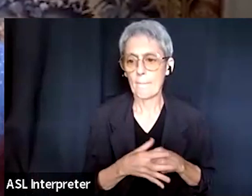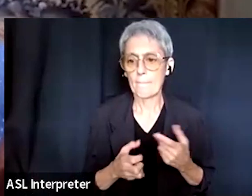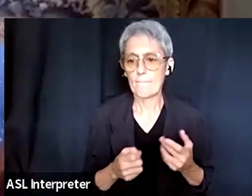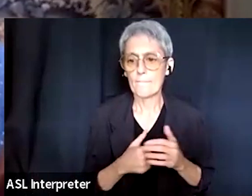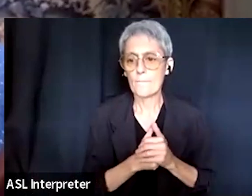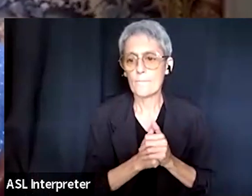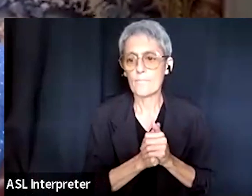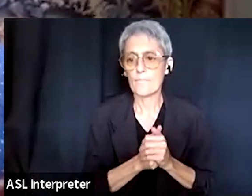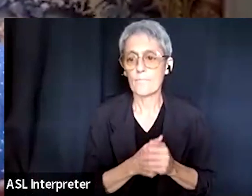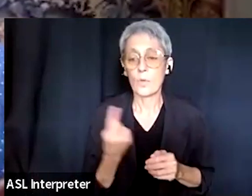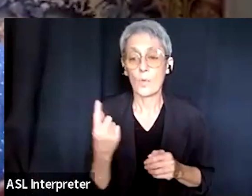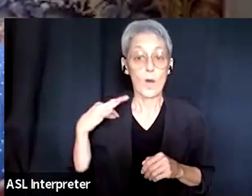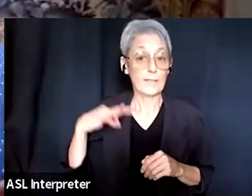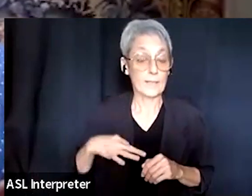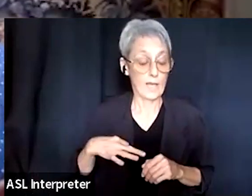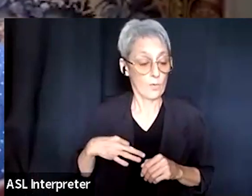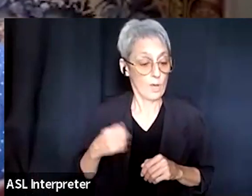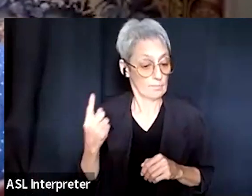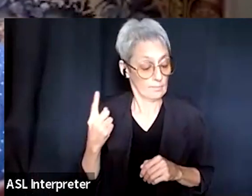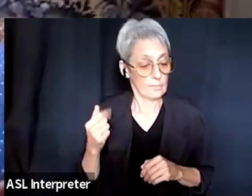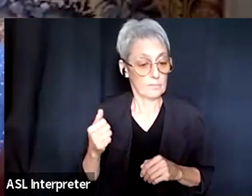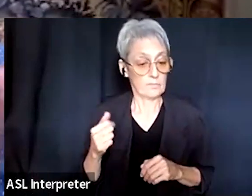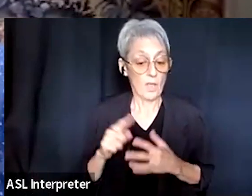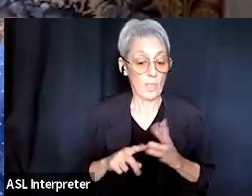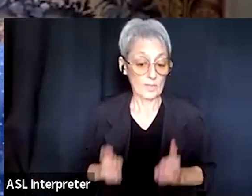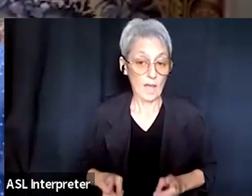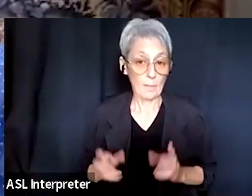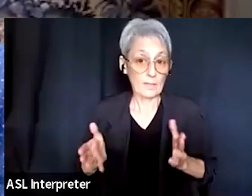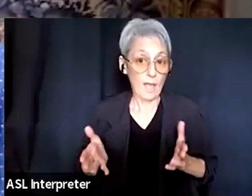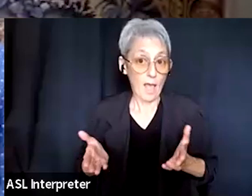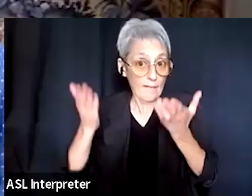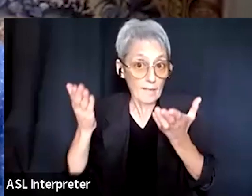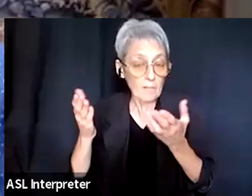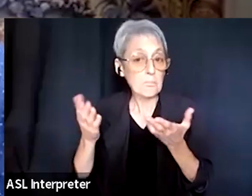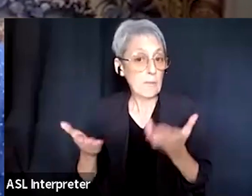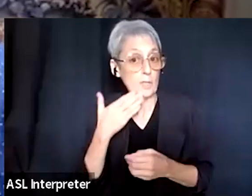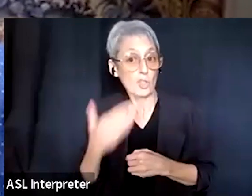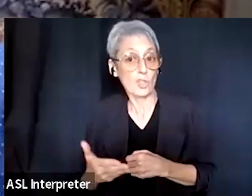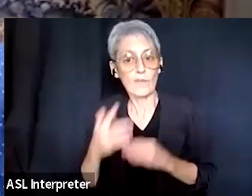there could be some good in elevating these topics for educators, for kids.